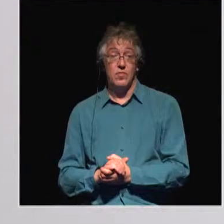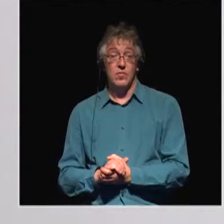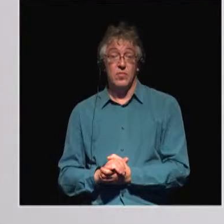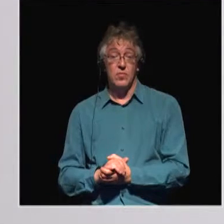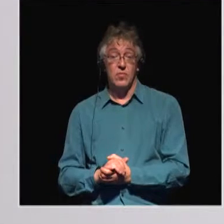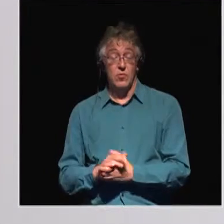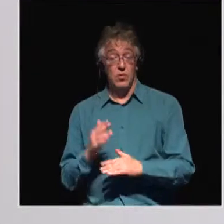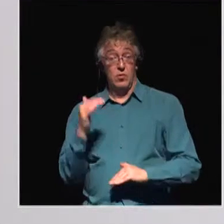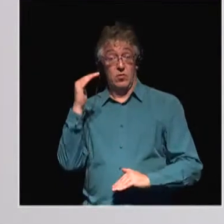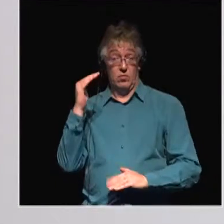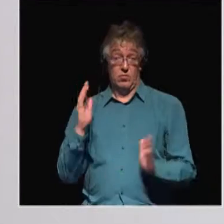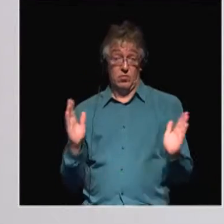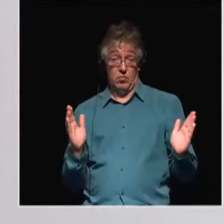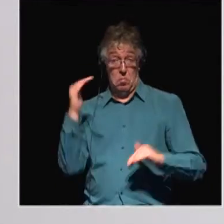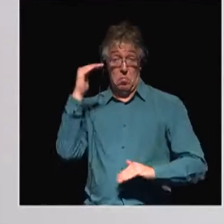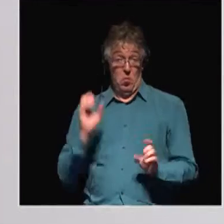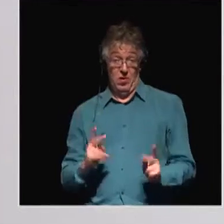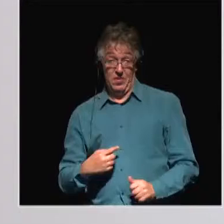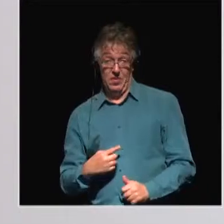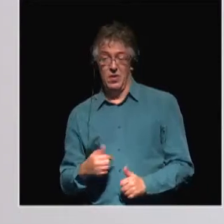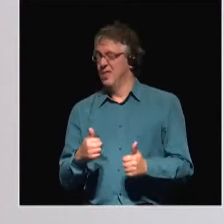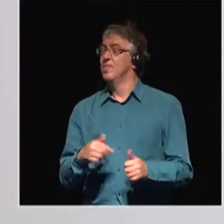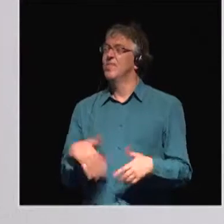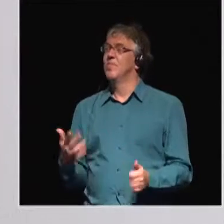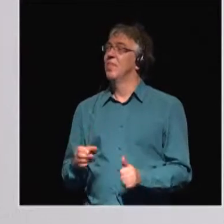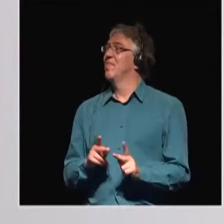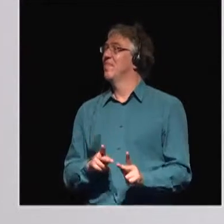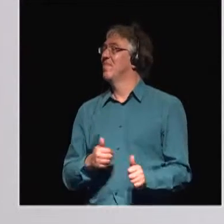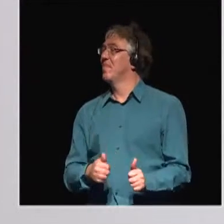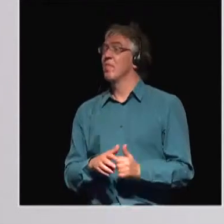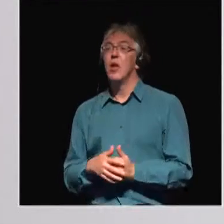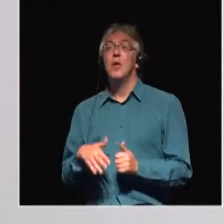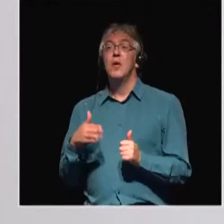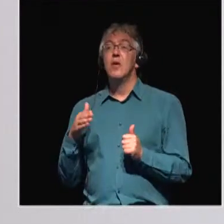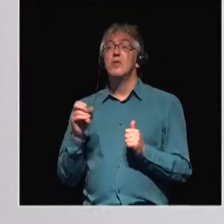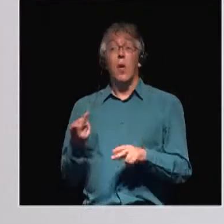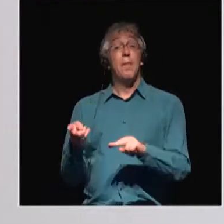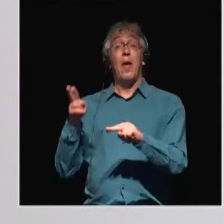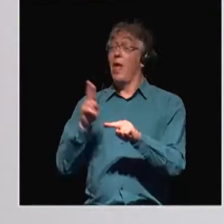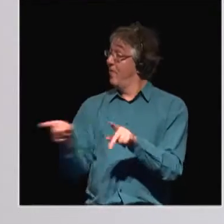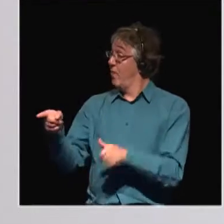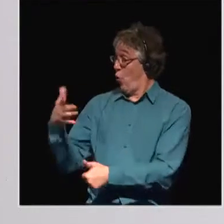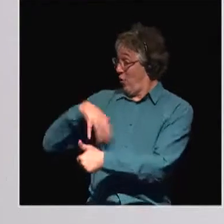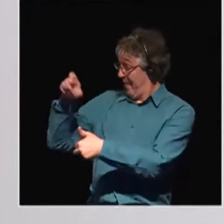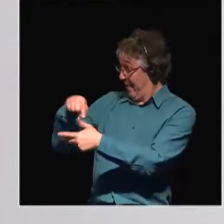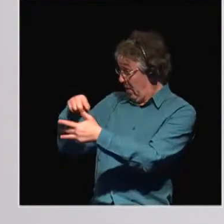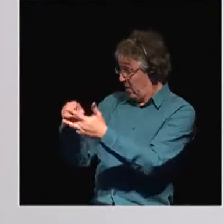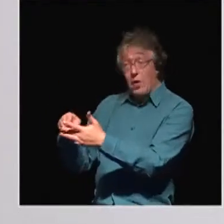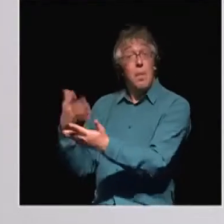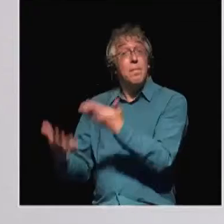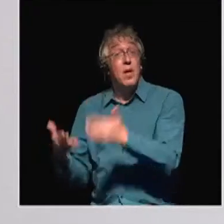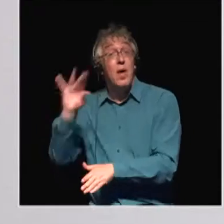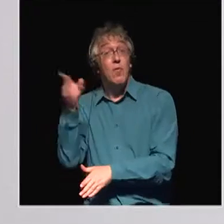there's a profitability that can be made here. But if there is, then Africans can deal with the situation themselves. But there's